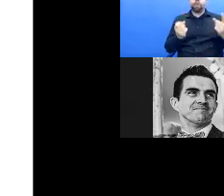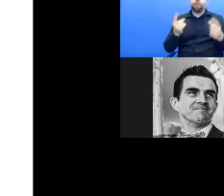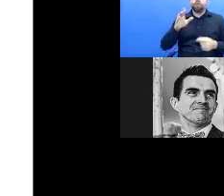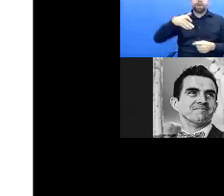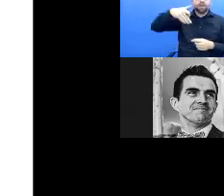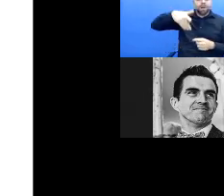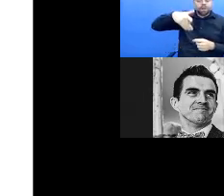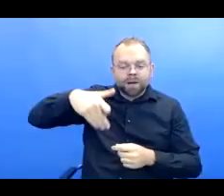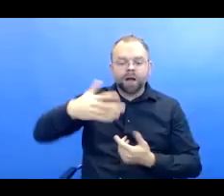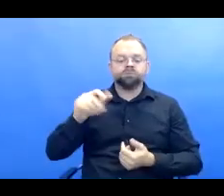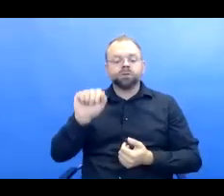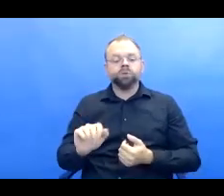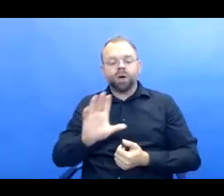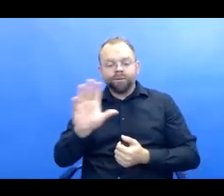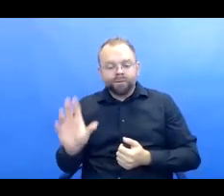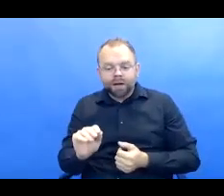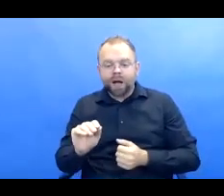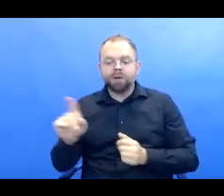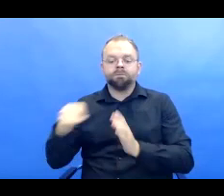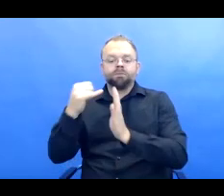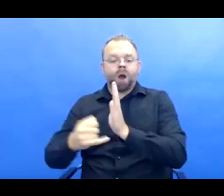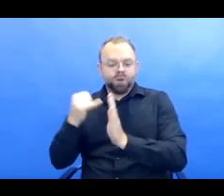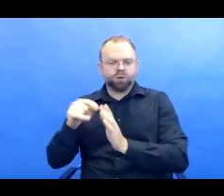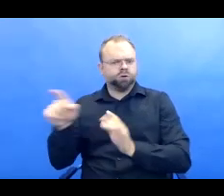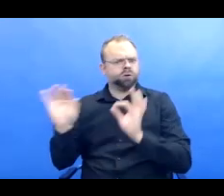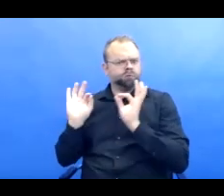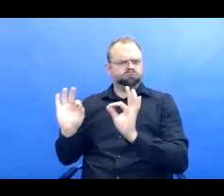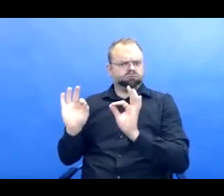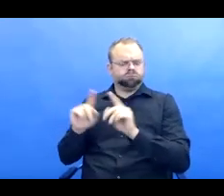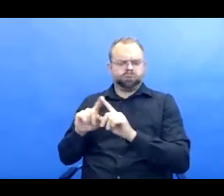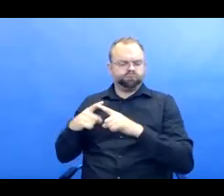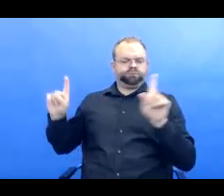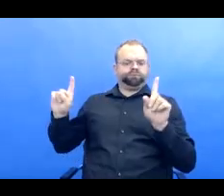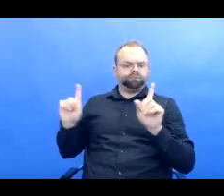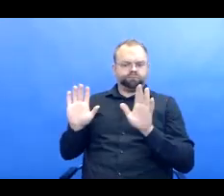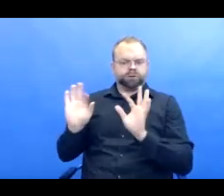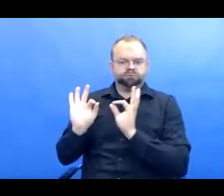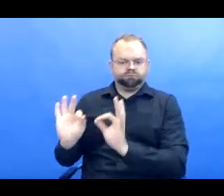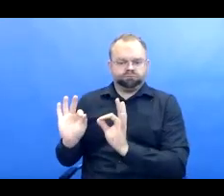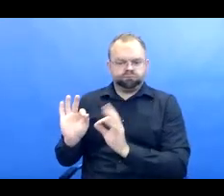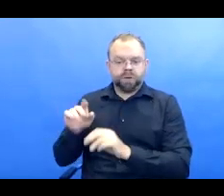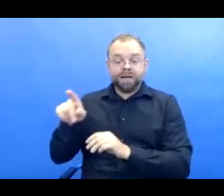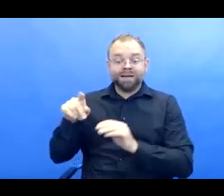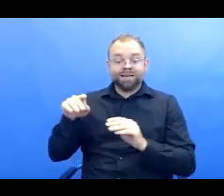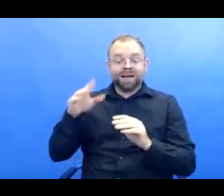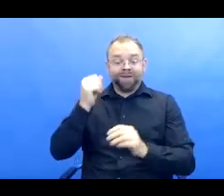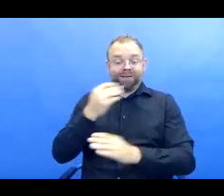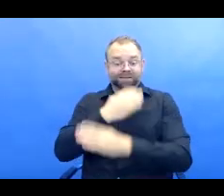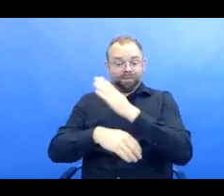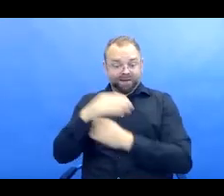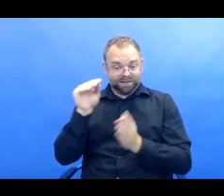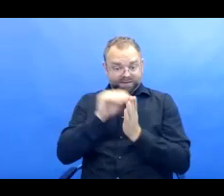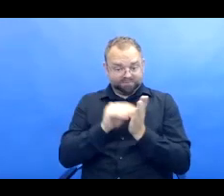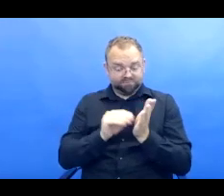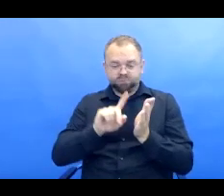So this is quite welcoming and very optimistic that, in the